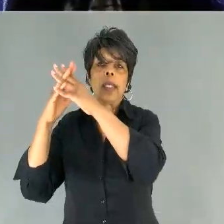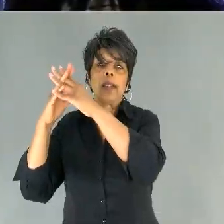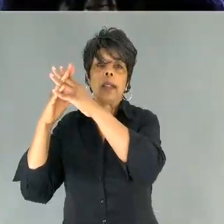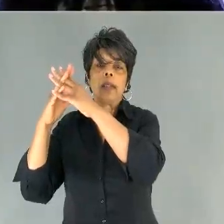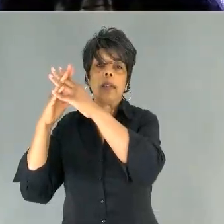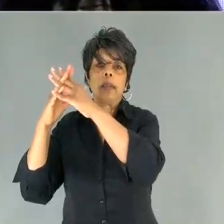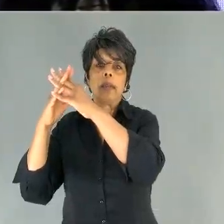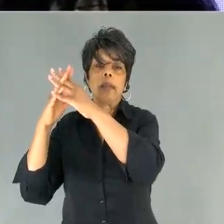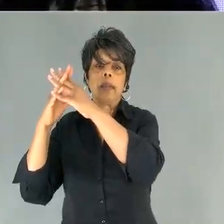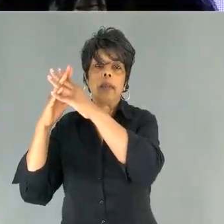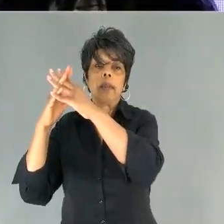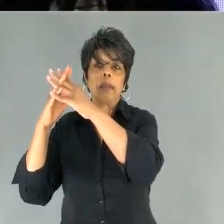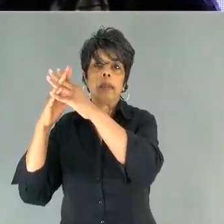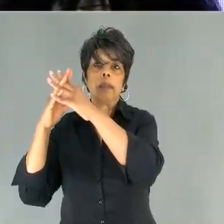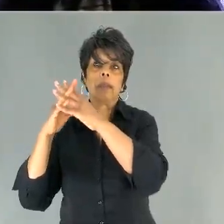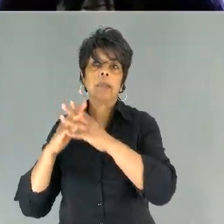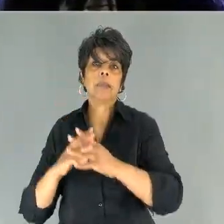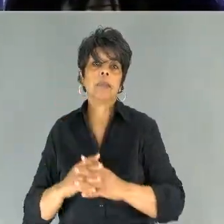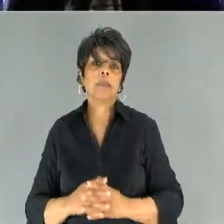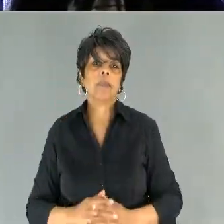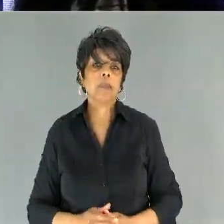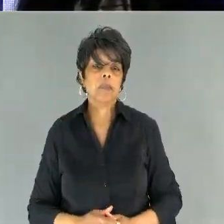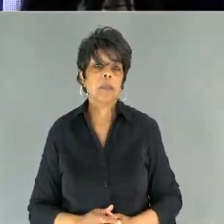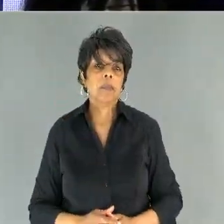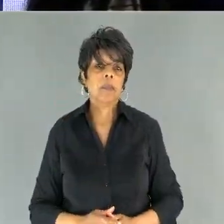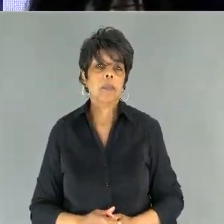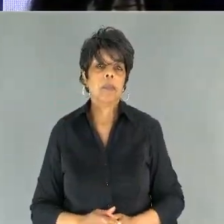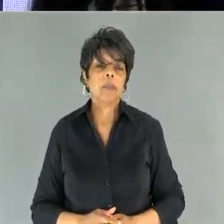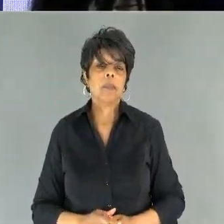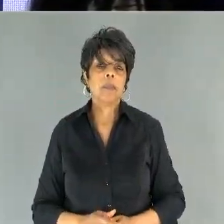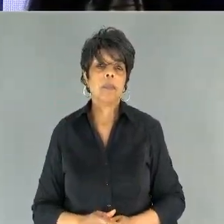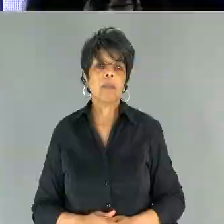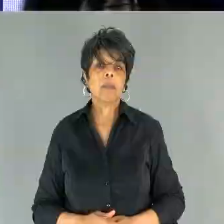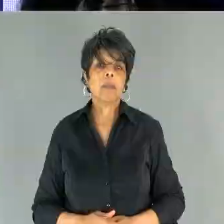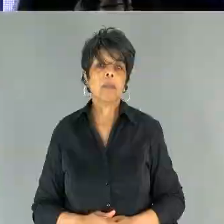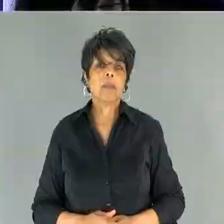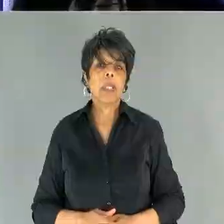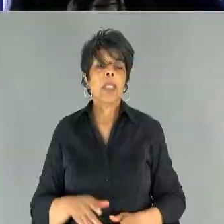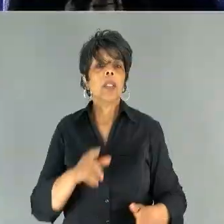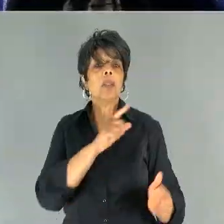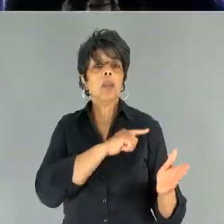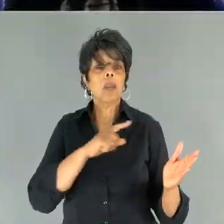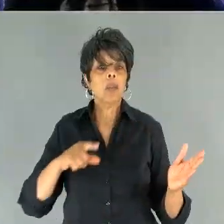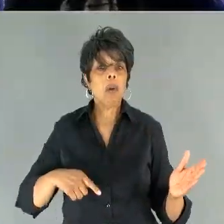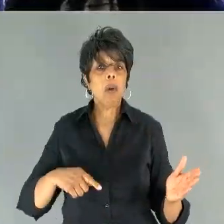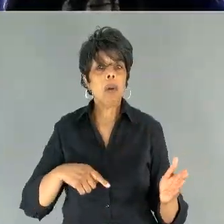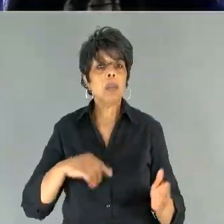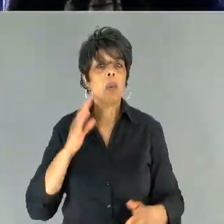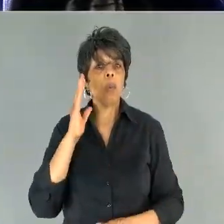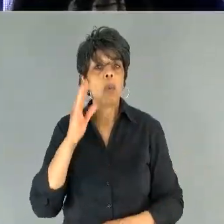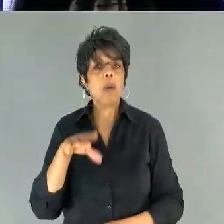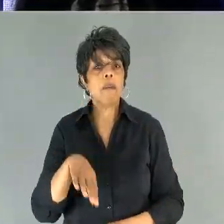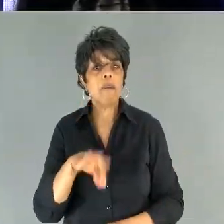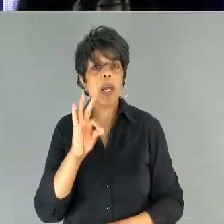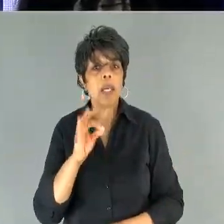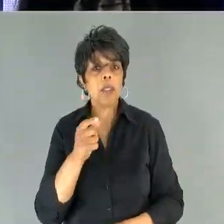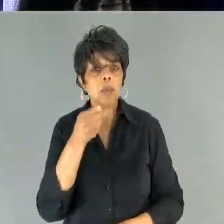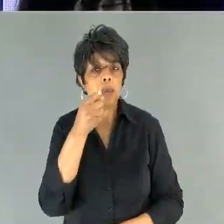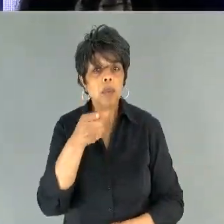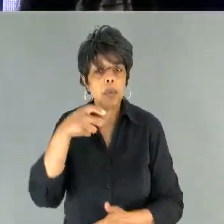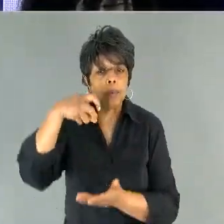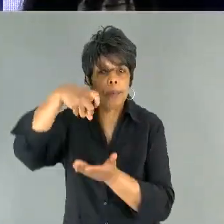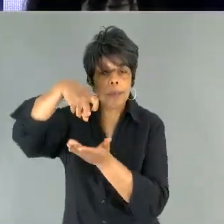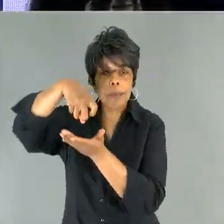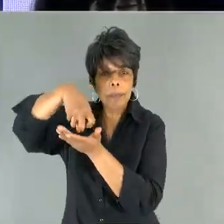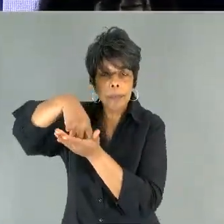that you will find your posture and your place in the middle